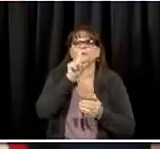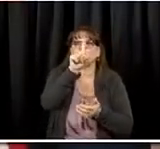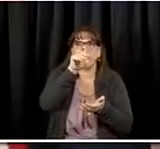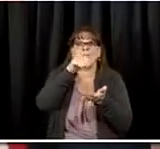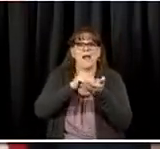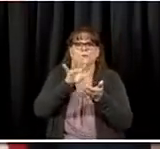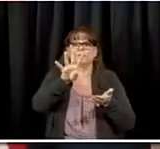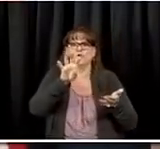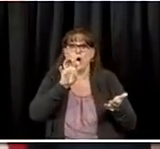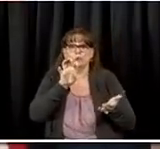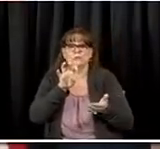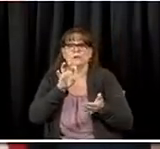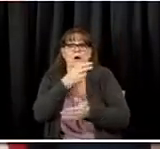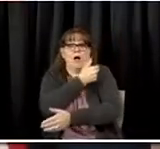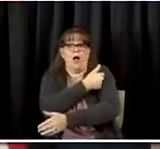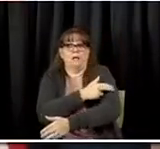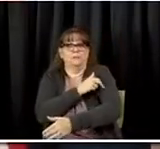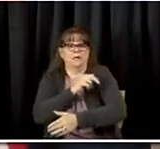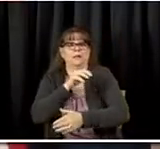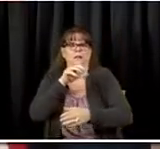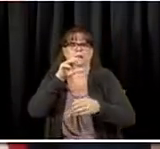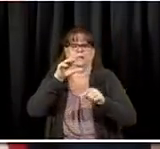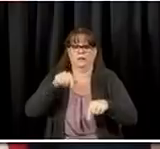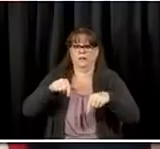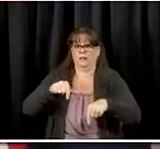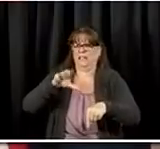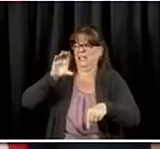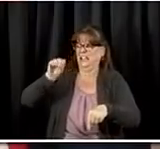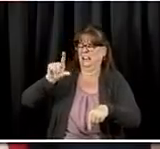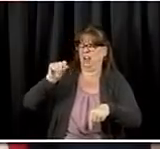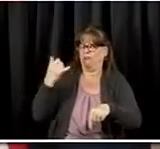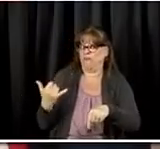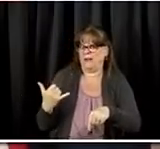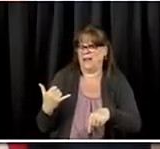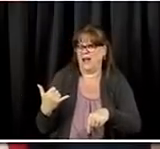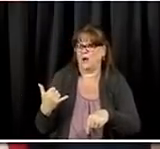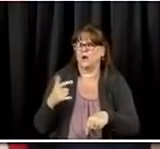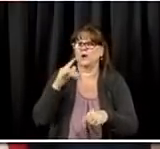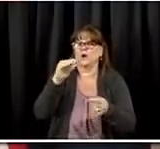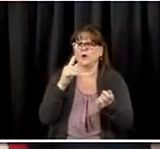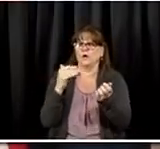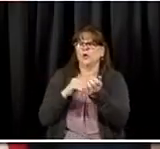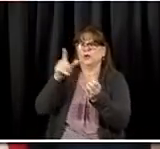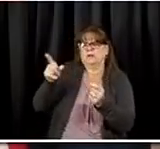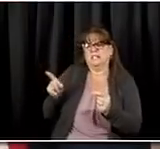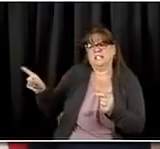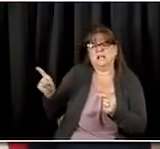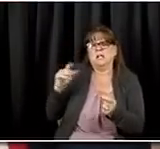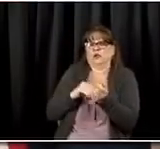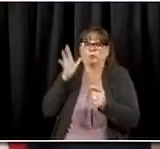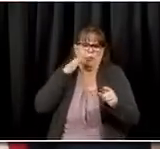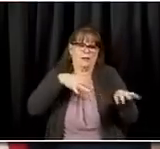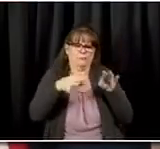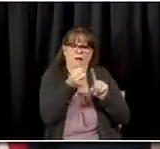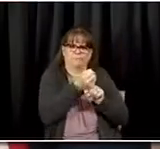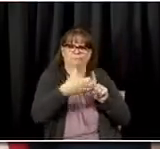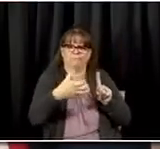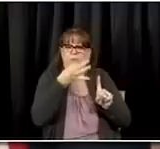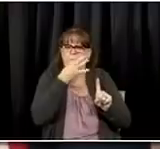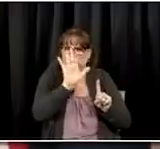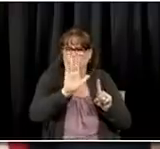Dr. Herlihy will talk about this, but the state models how many people are currently contagious because they're estimating there's a 9-day window the average person